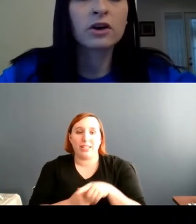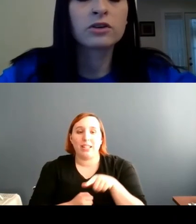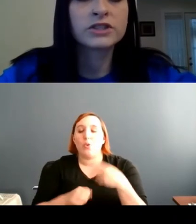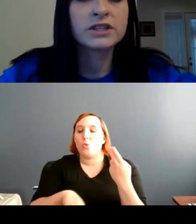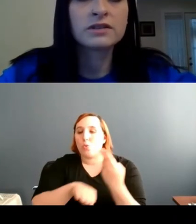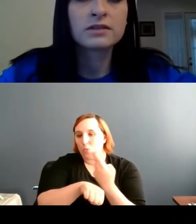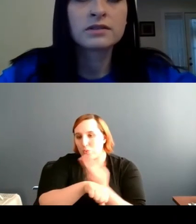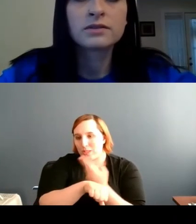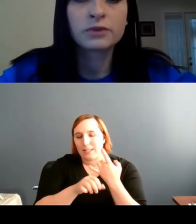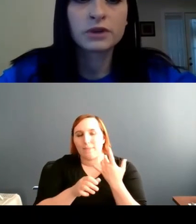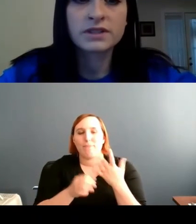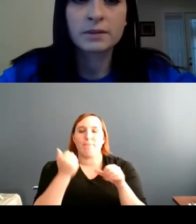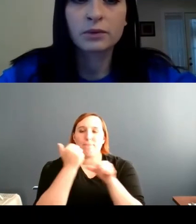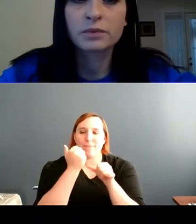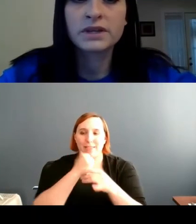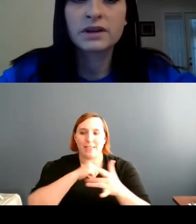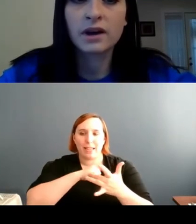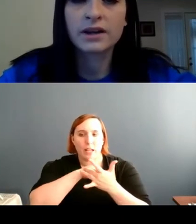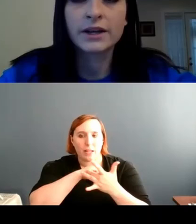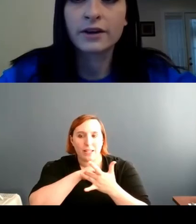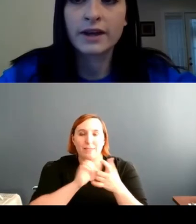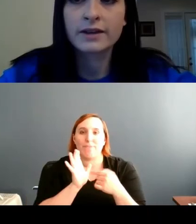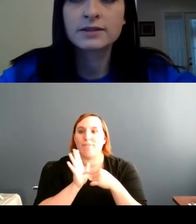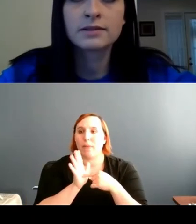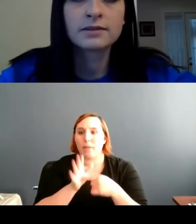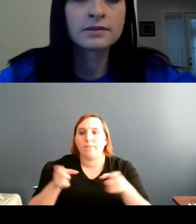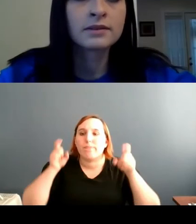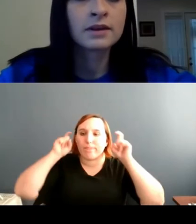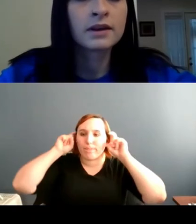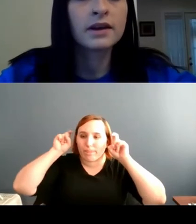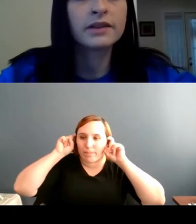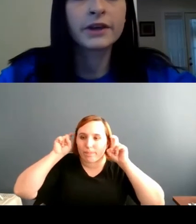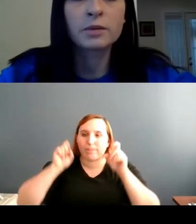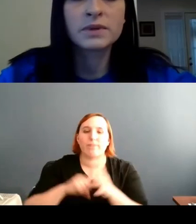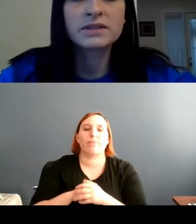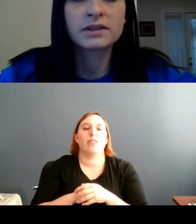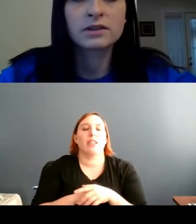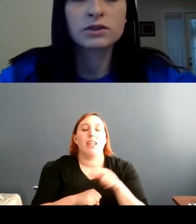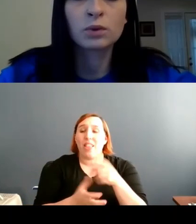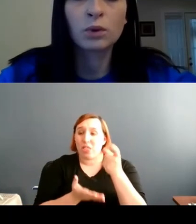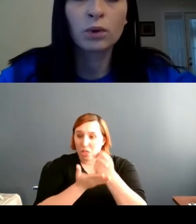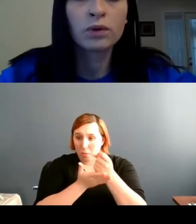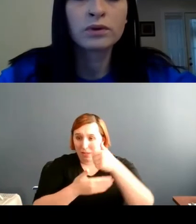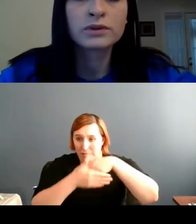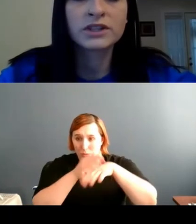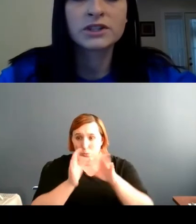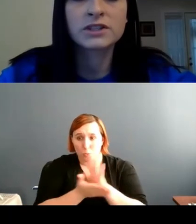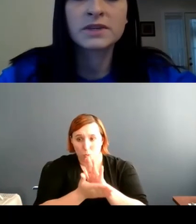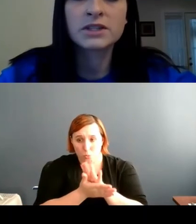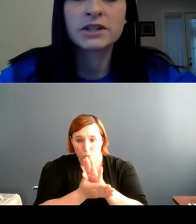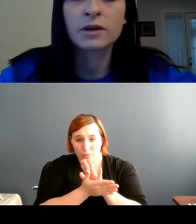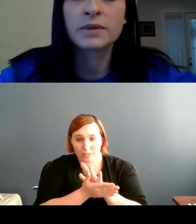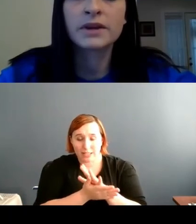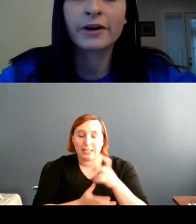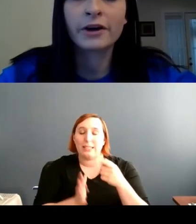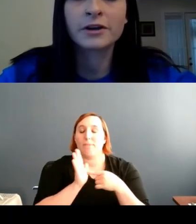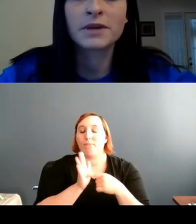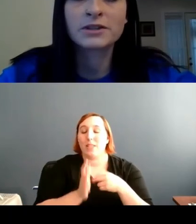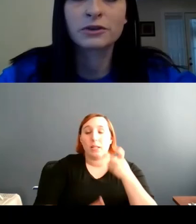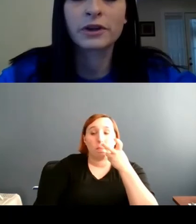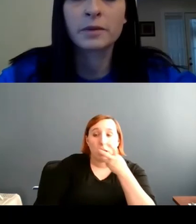assistive technology, for example, would be hearing aids, and therapies in school, such as speech